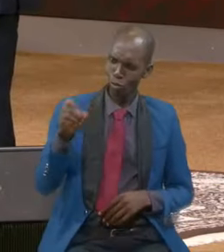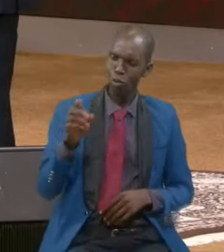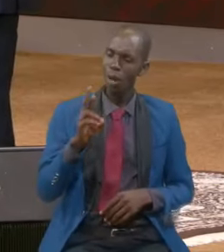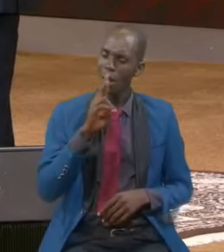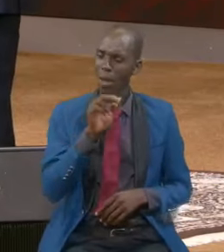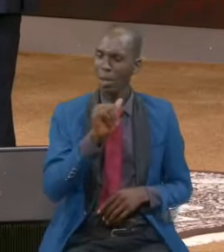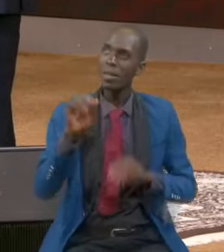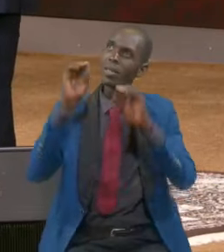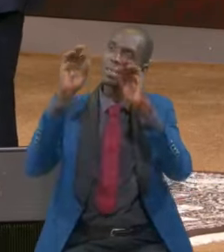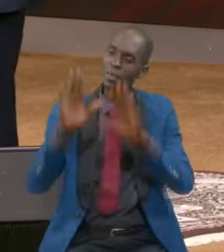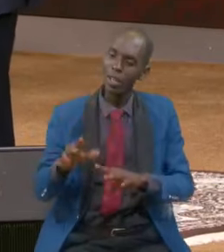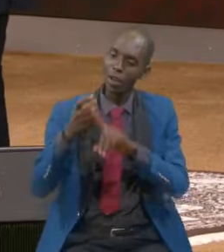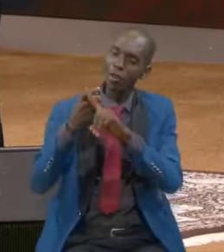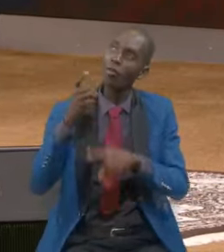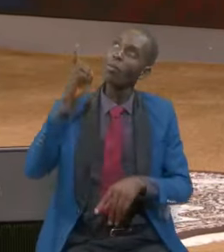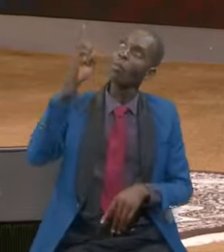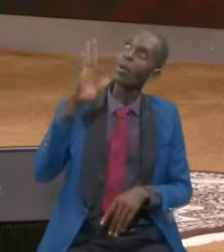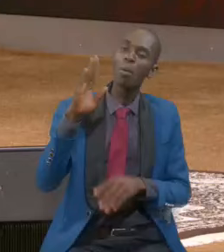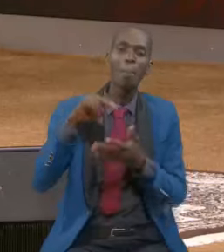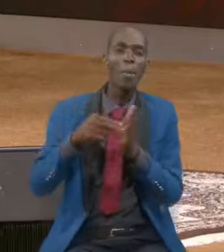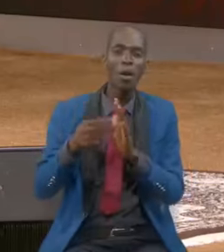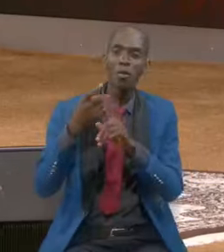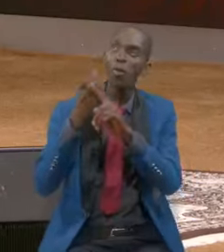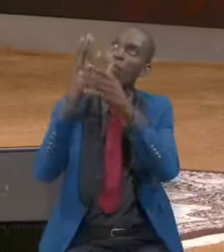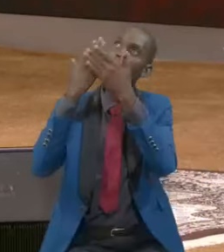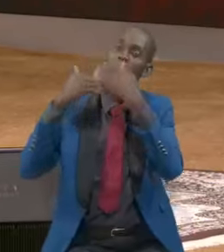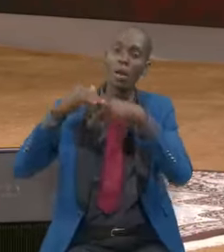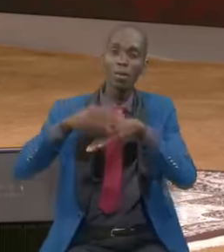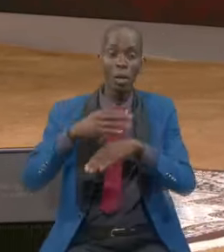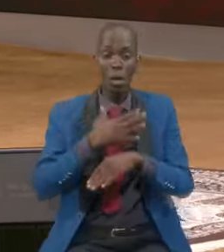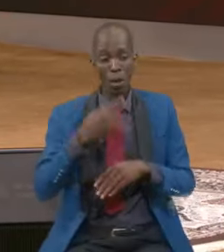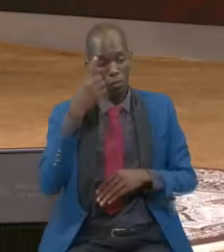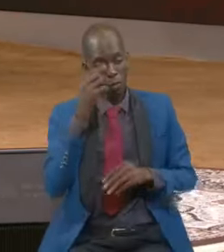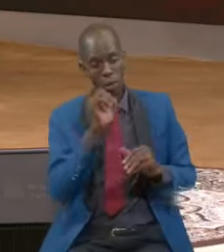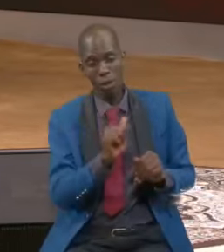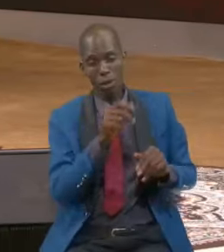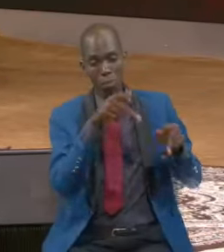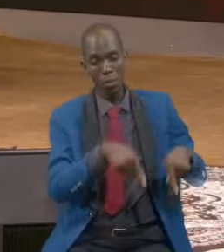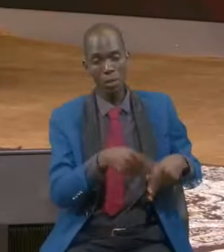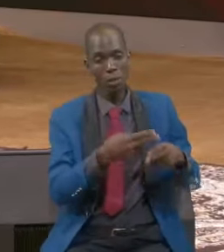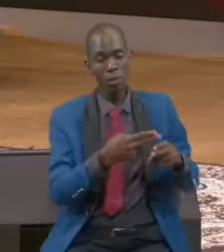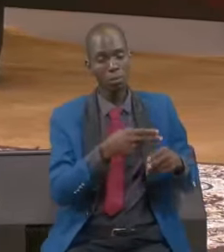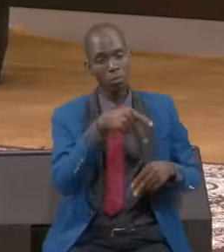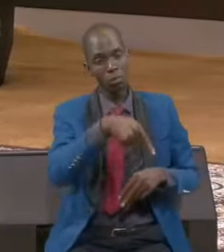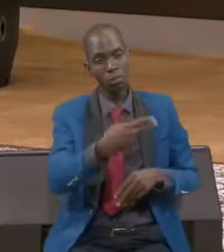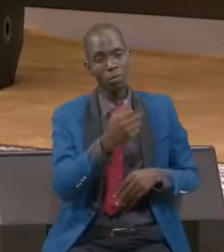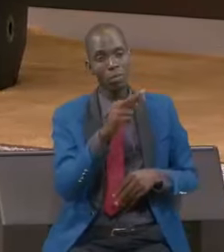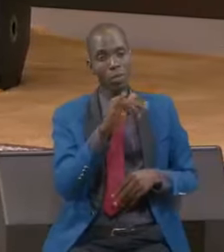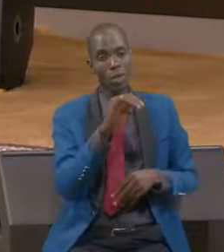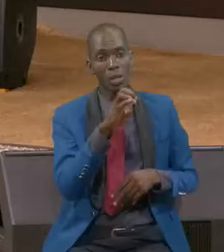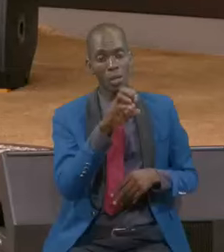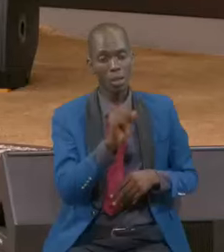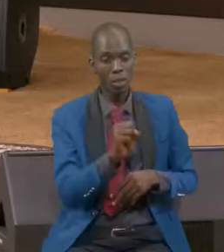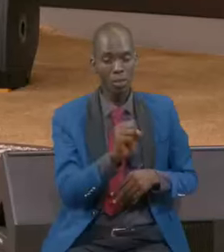from God, from heaven. And for a Pharisee to say that, and for a ruler among